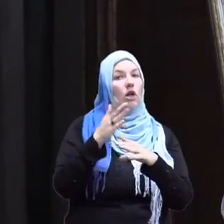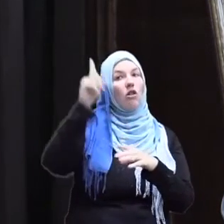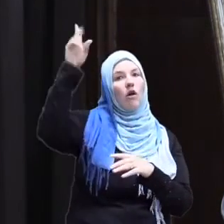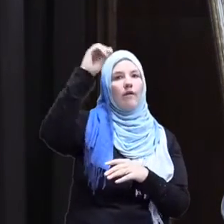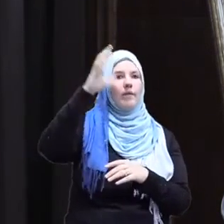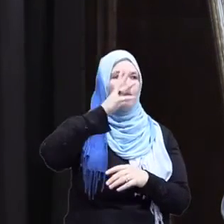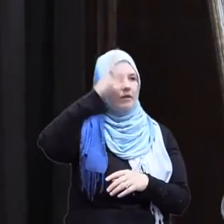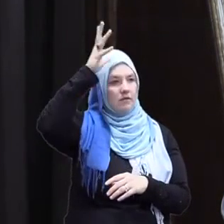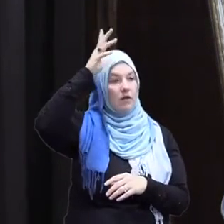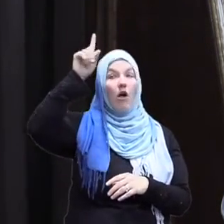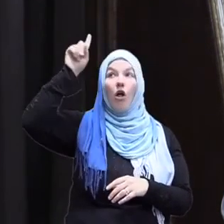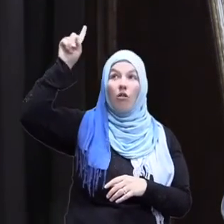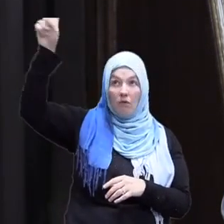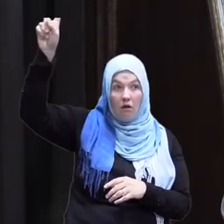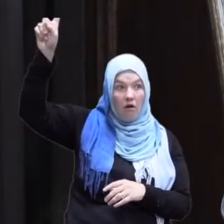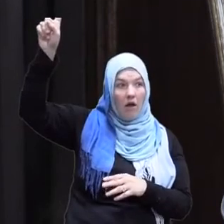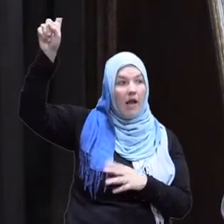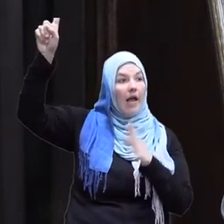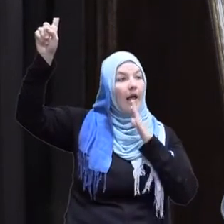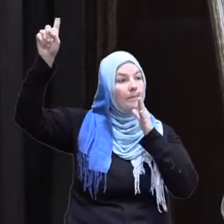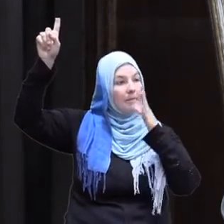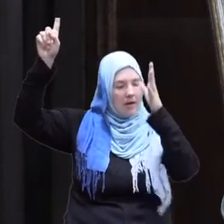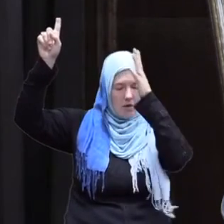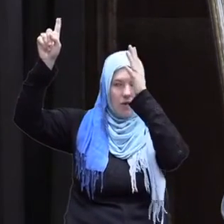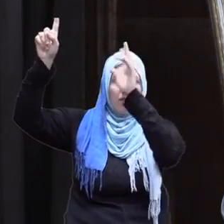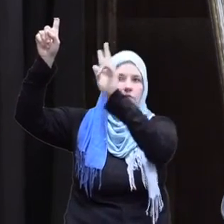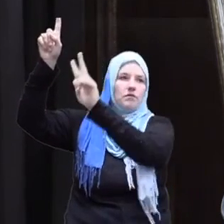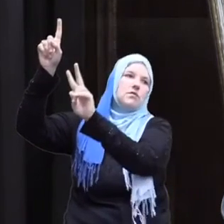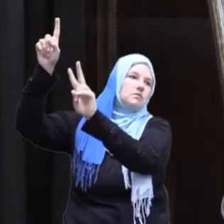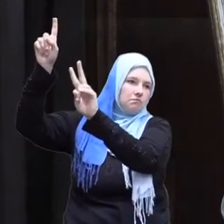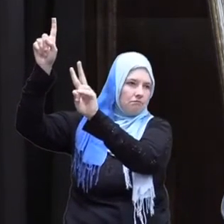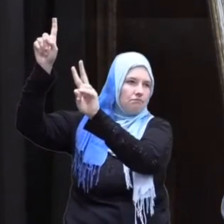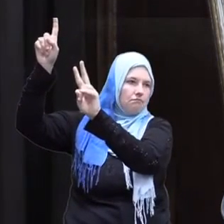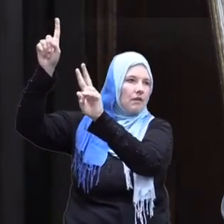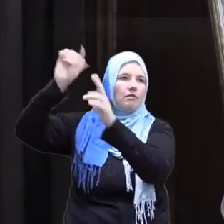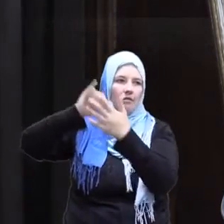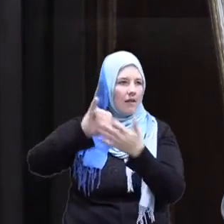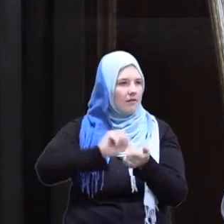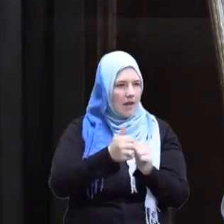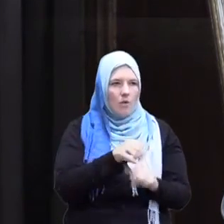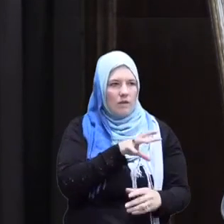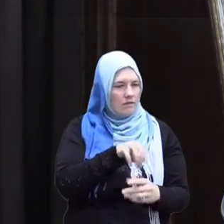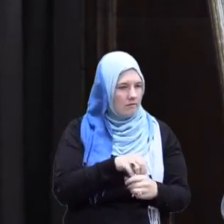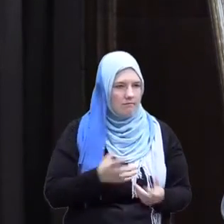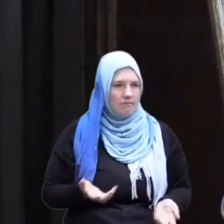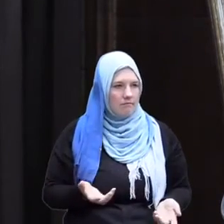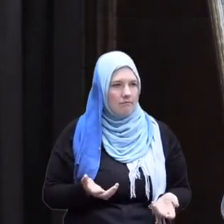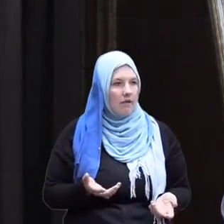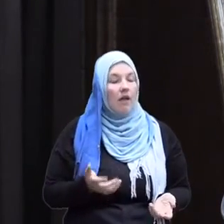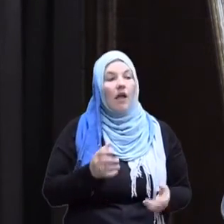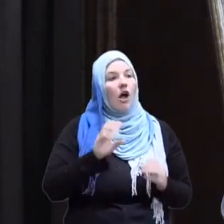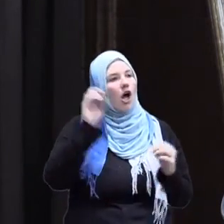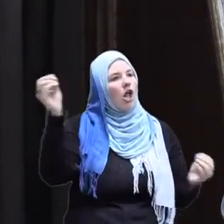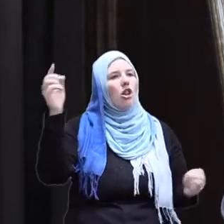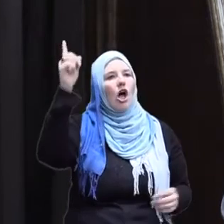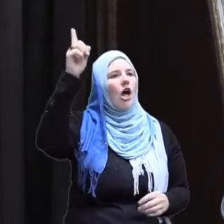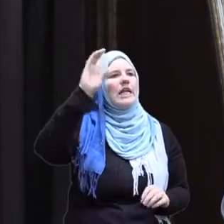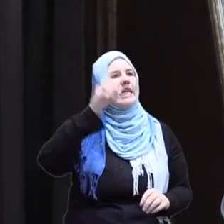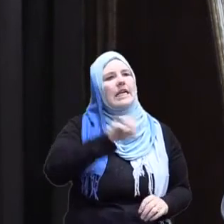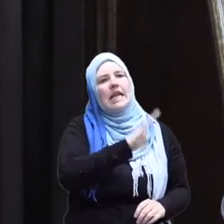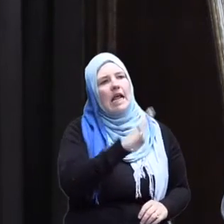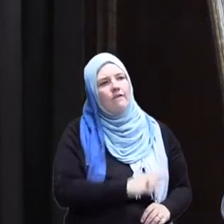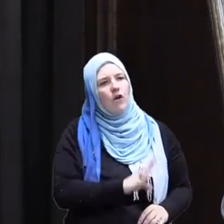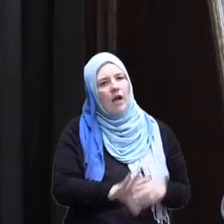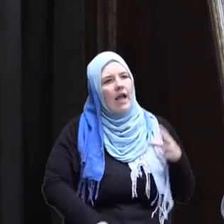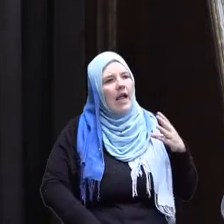Allah and the parents. In the Quran, that's how it is. Allah never added someone